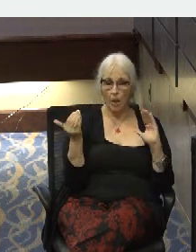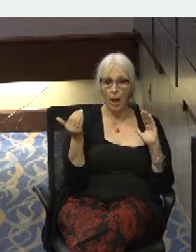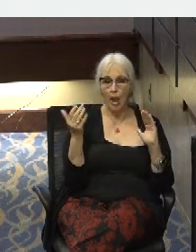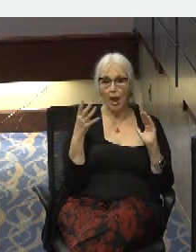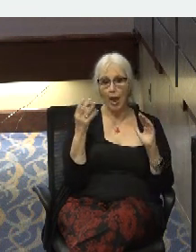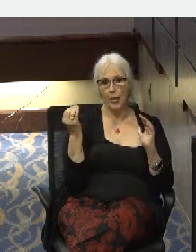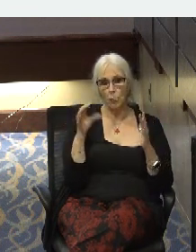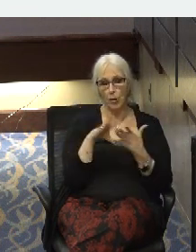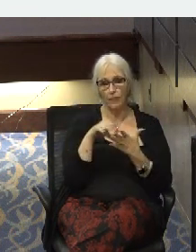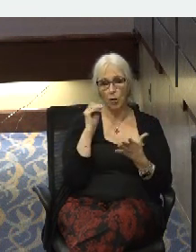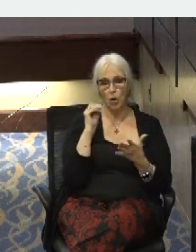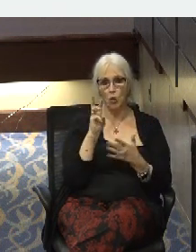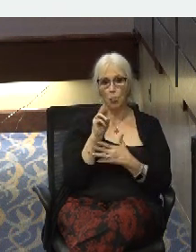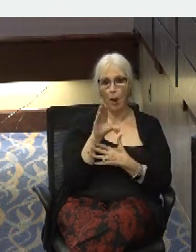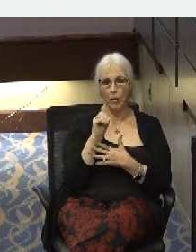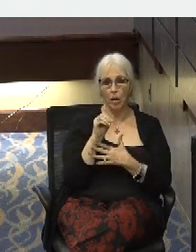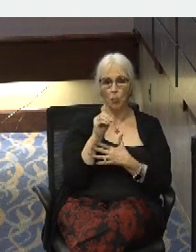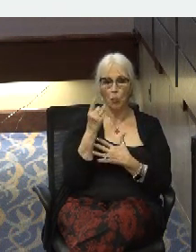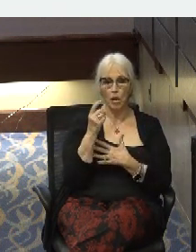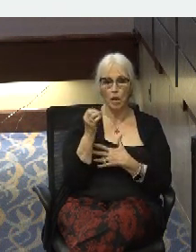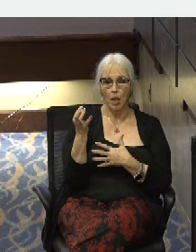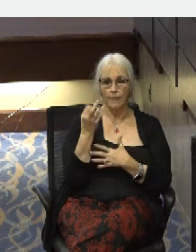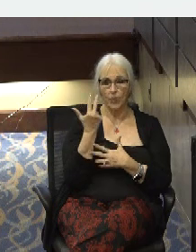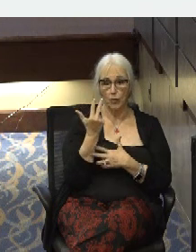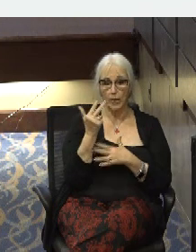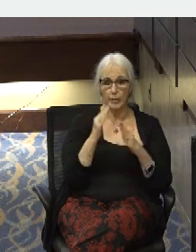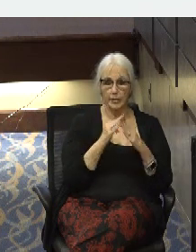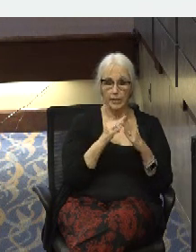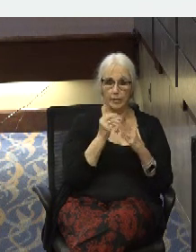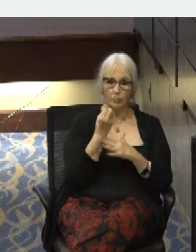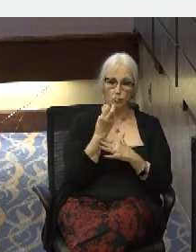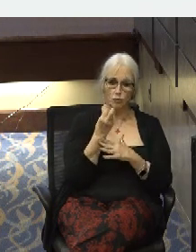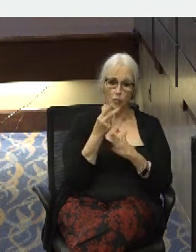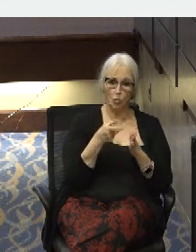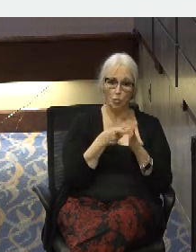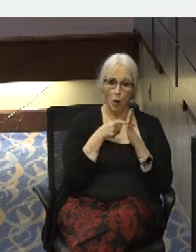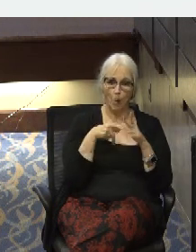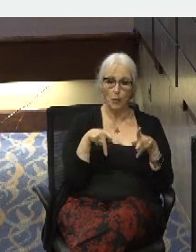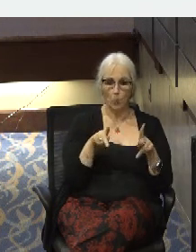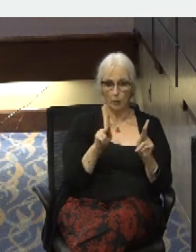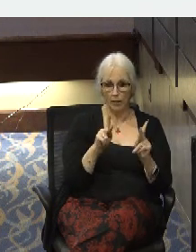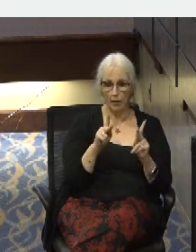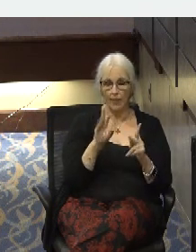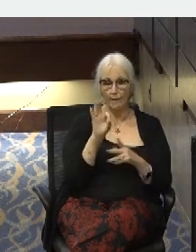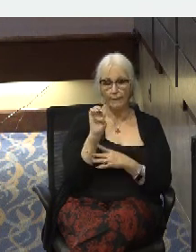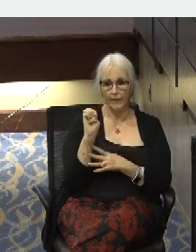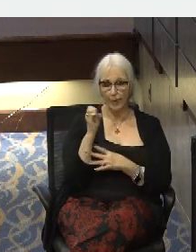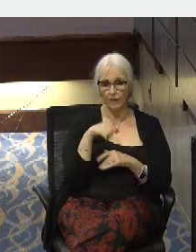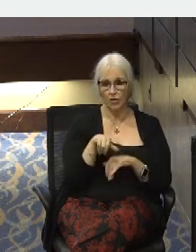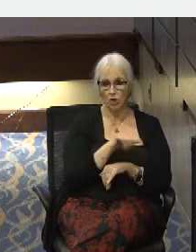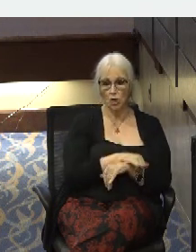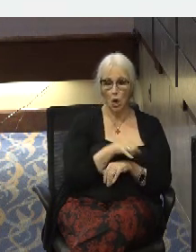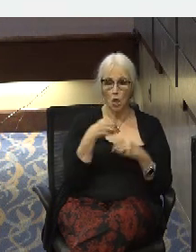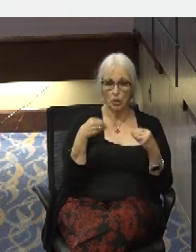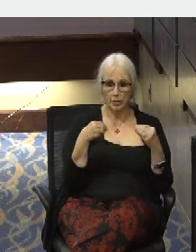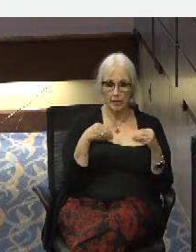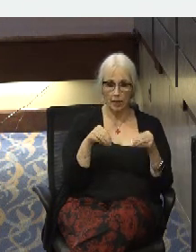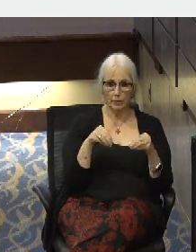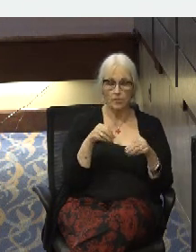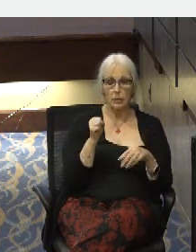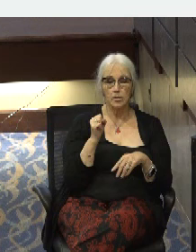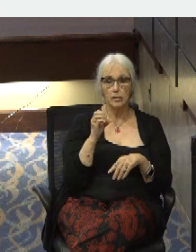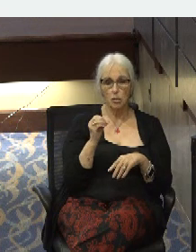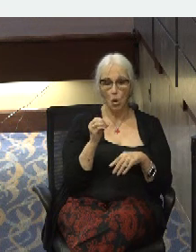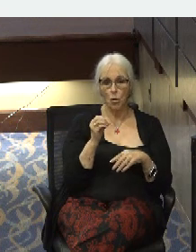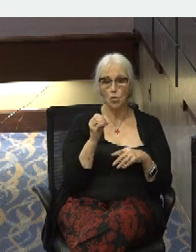and found that Waco is one of 3 cities out of 12 that require permit and fee for garage or yard sales. And so